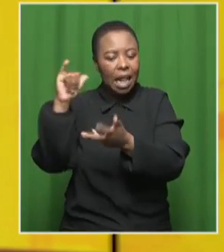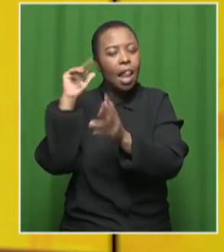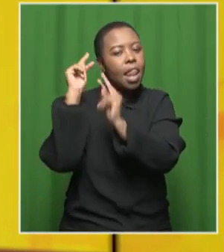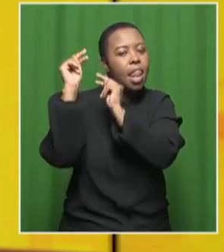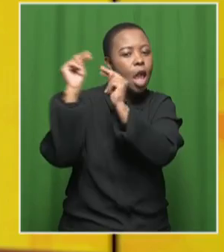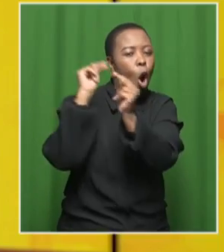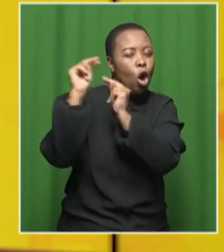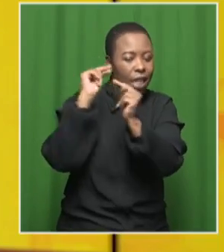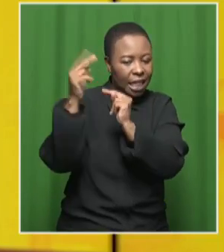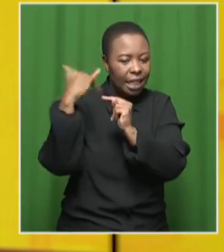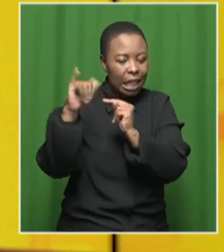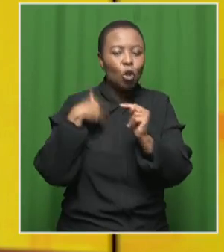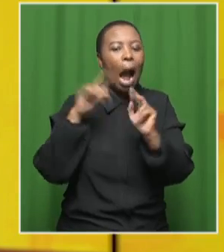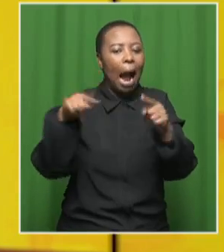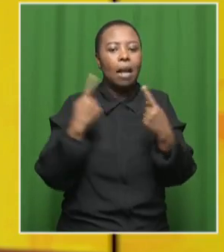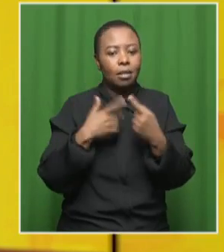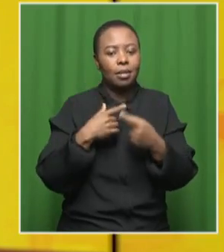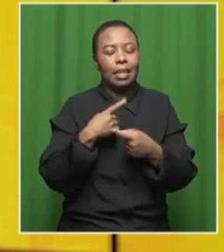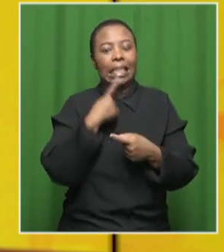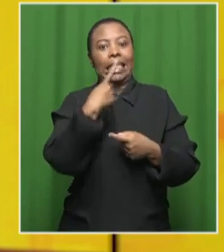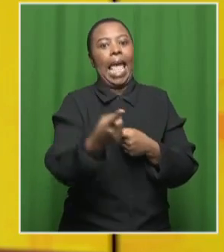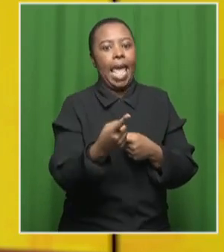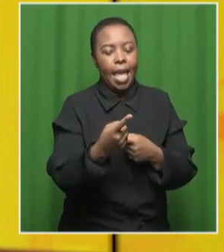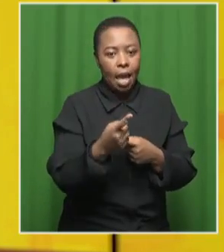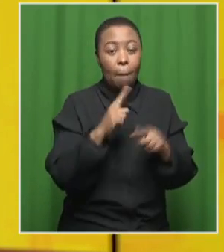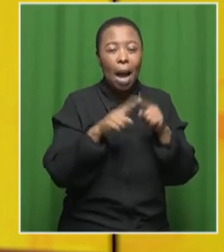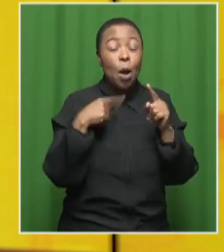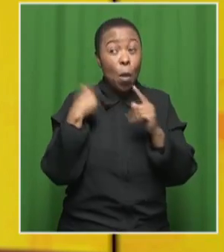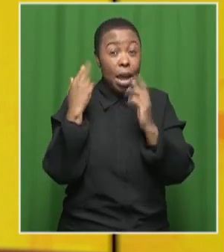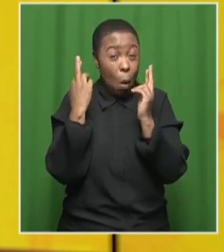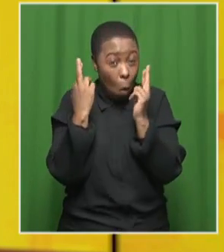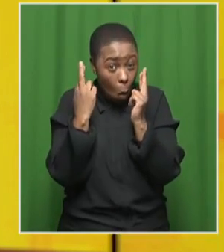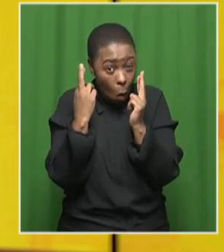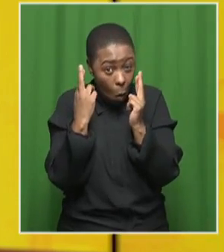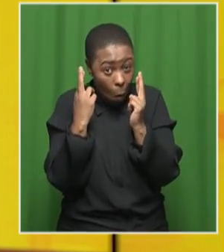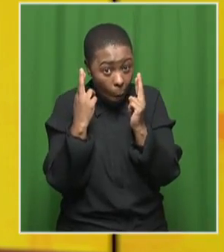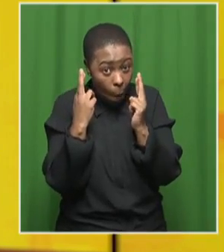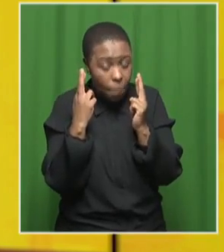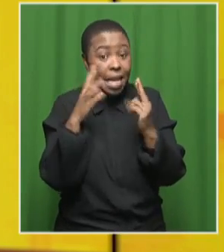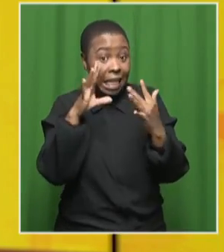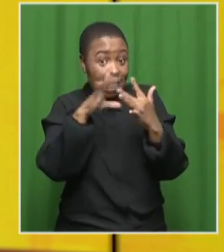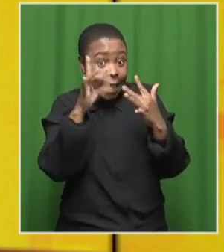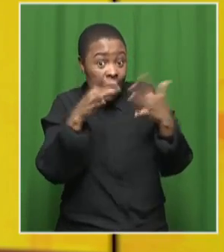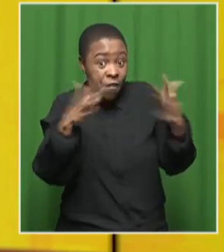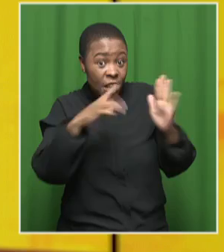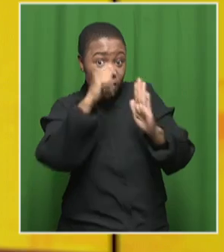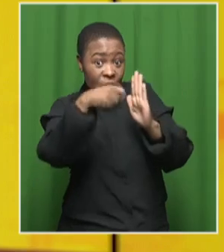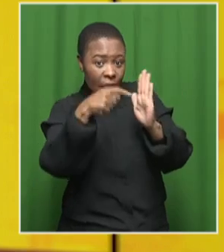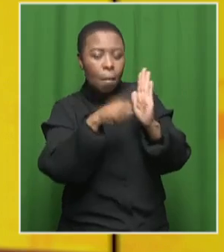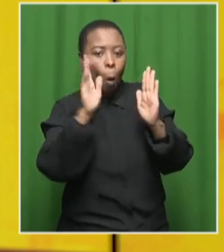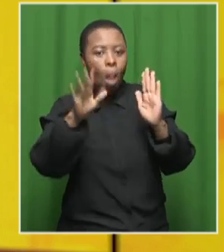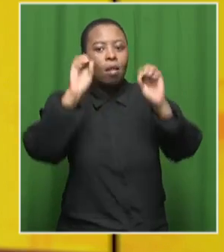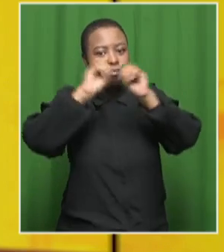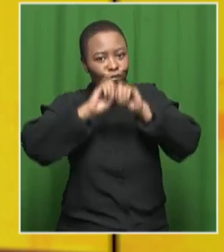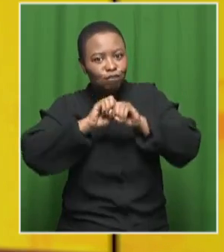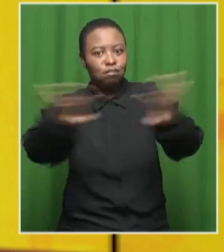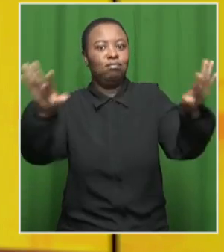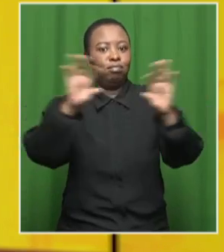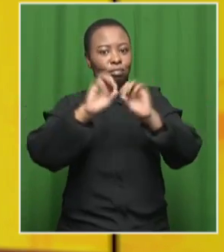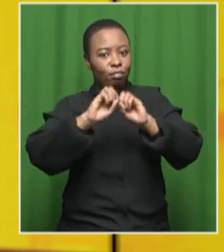negotiations, so I can't say yet, but we are hoping that the selection of films will be broadcast